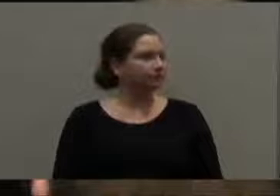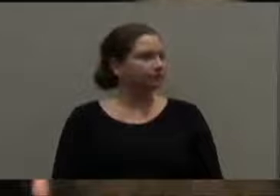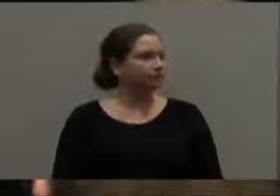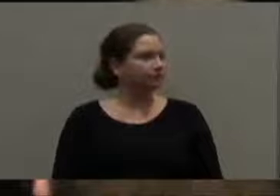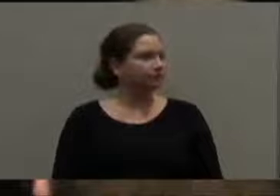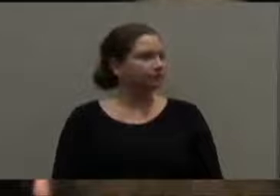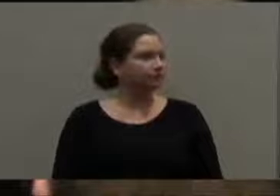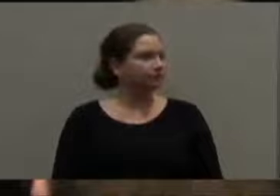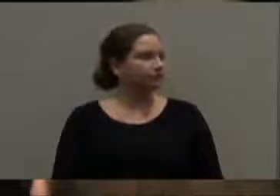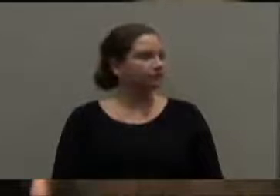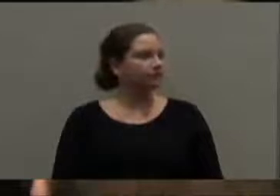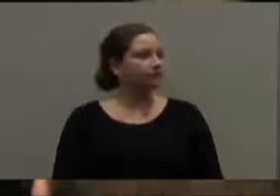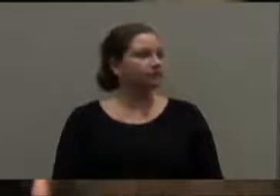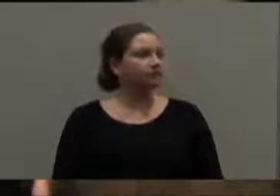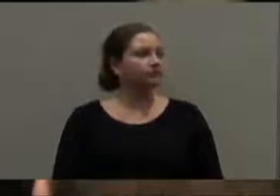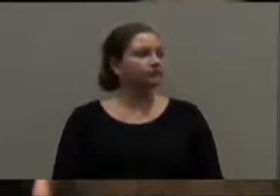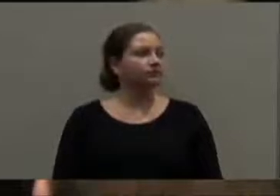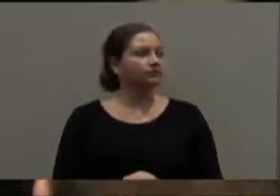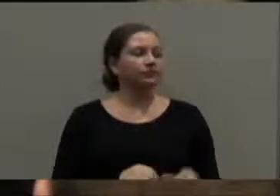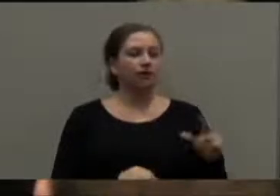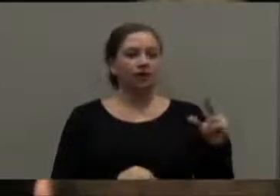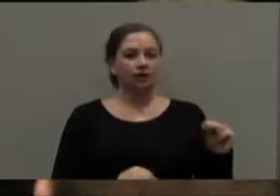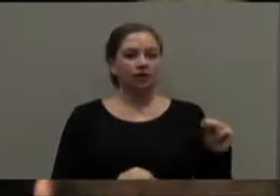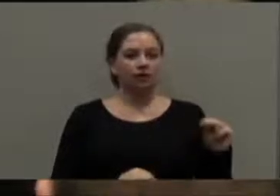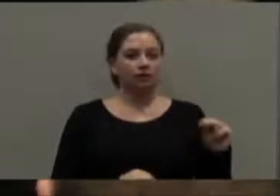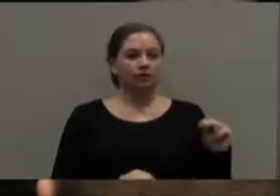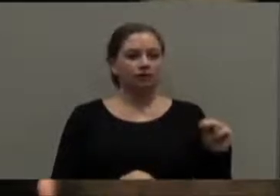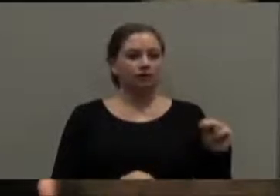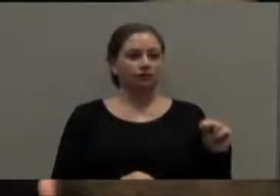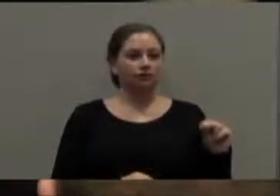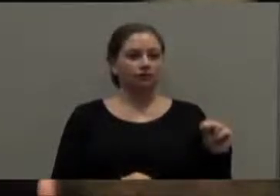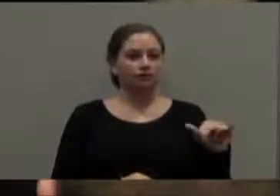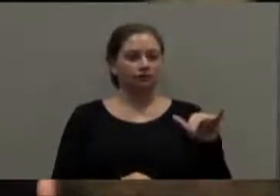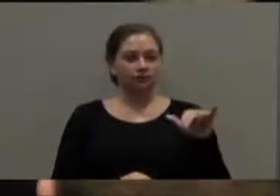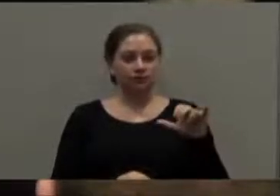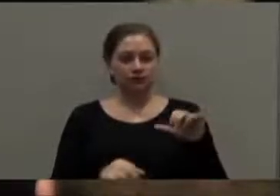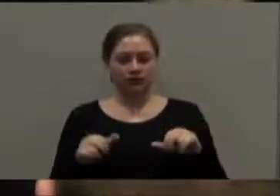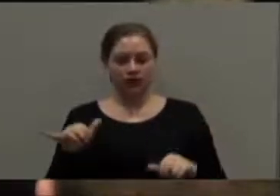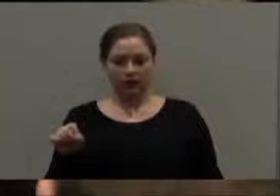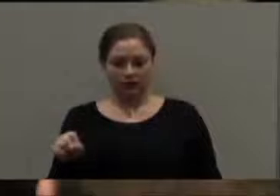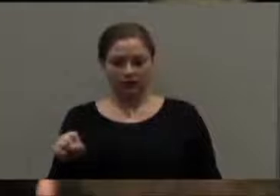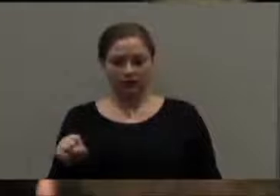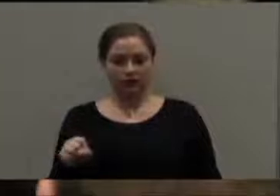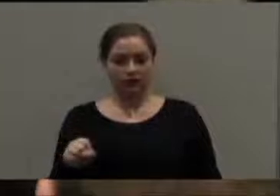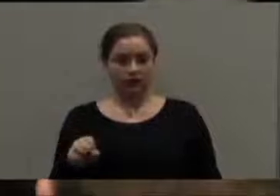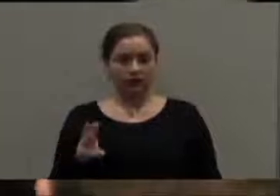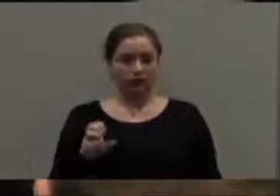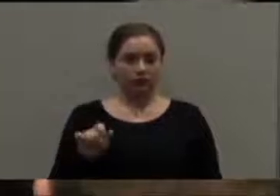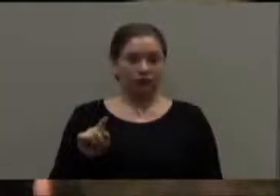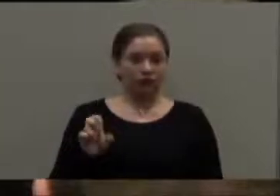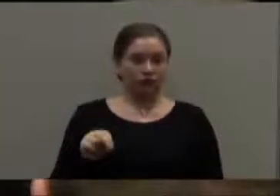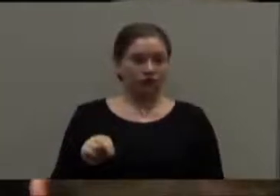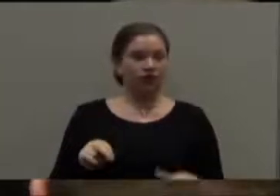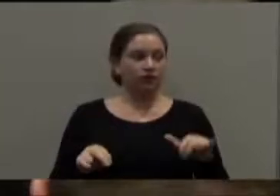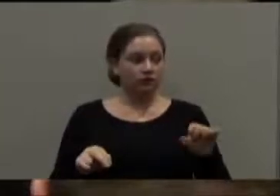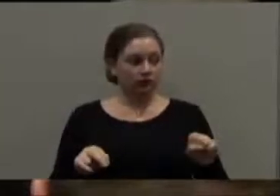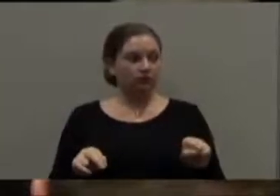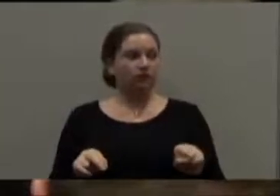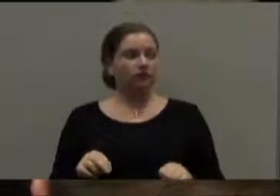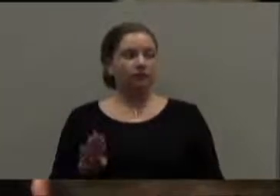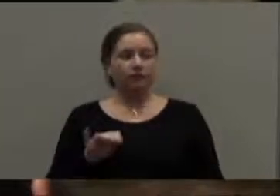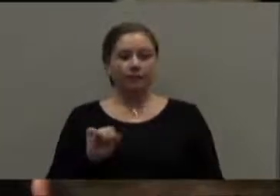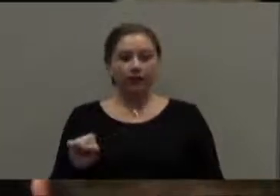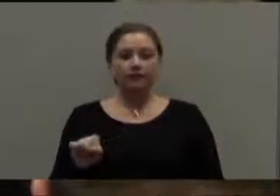Ms. Satterfield. No. Ms. Owen. Yes. Mr. Watson. Yes. Ms. Babb. Yes.